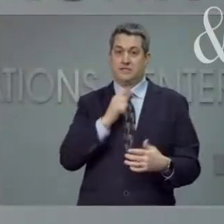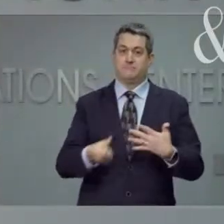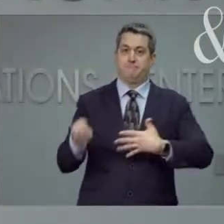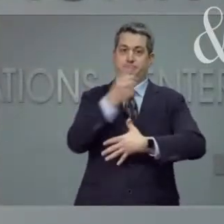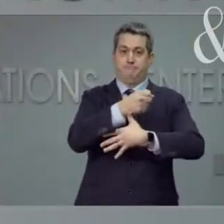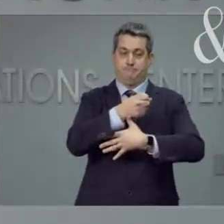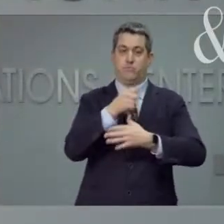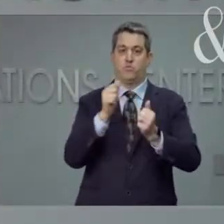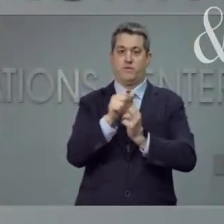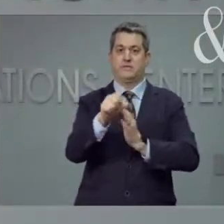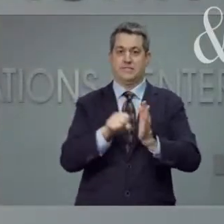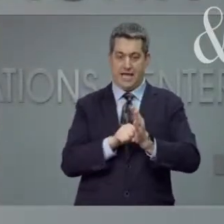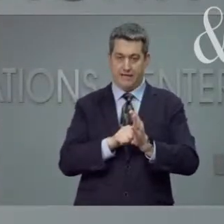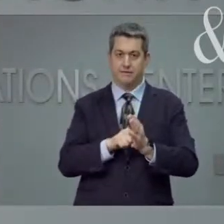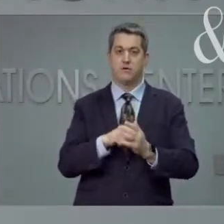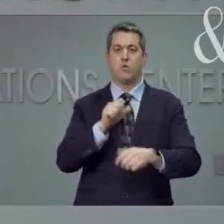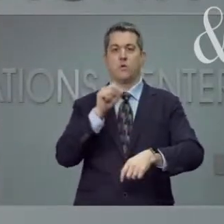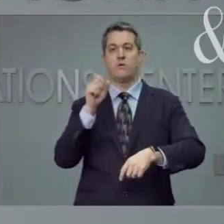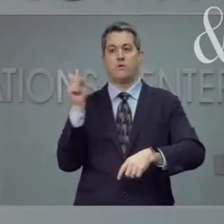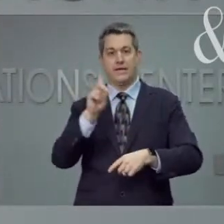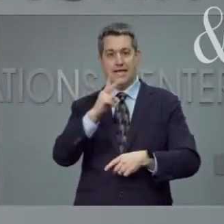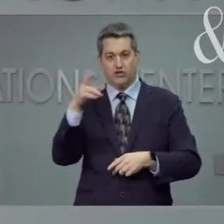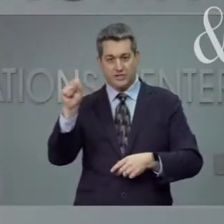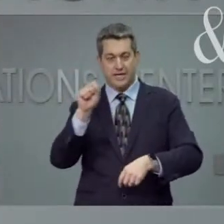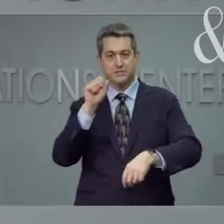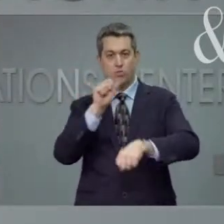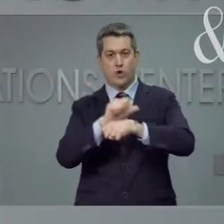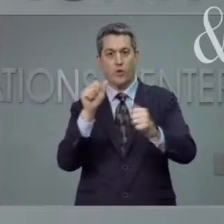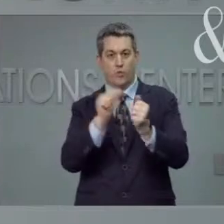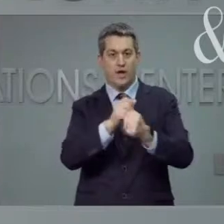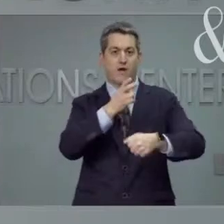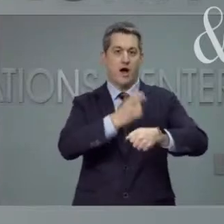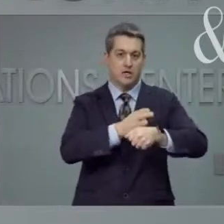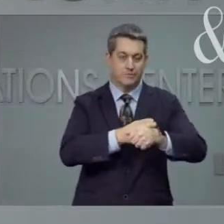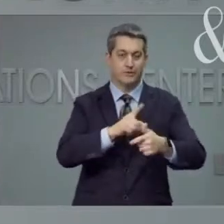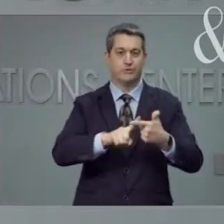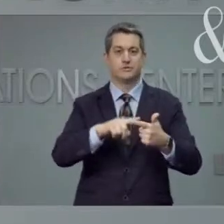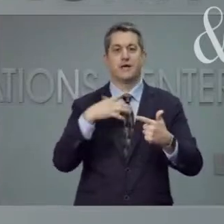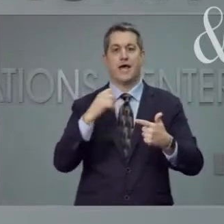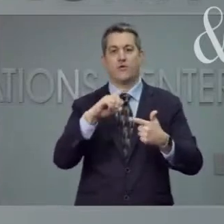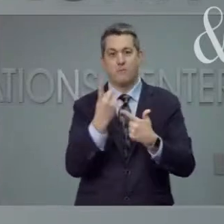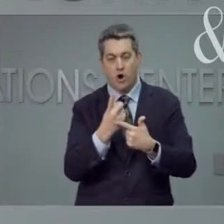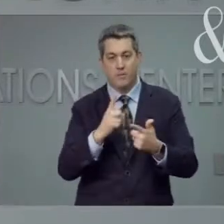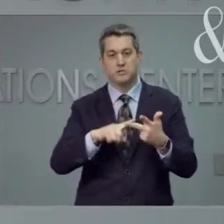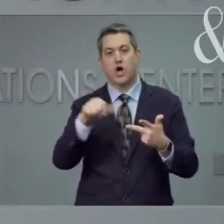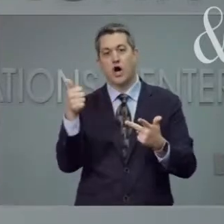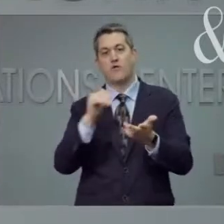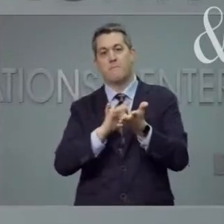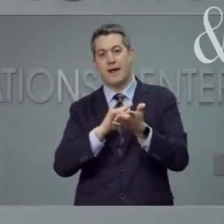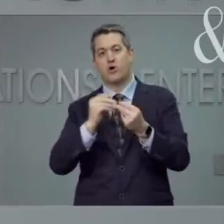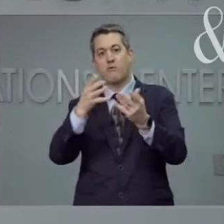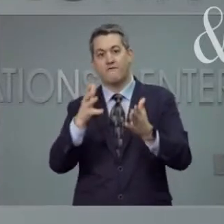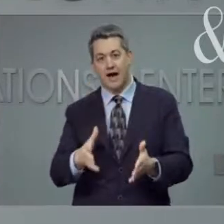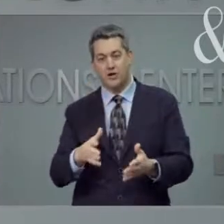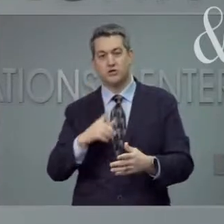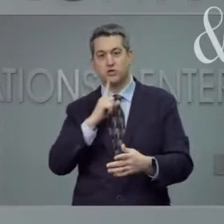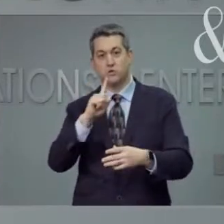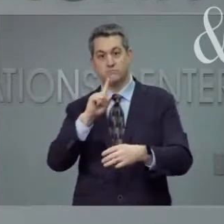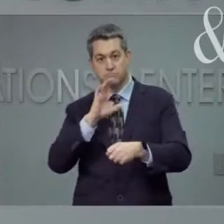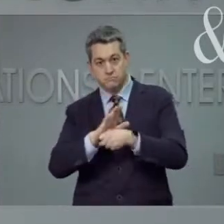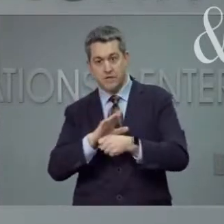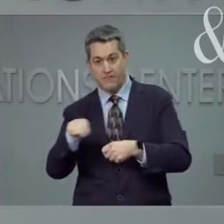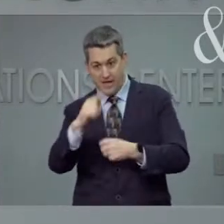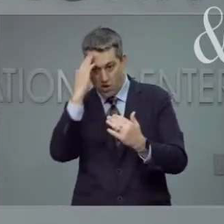health departments, with hospitals, with other medical providers to make sure they know about the